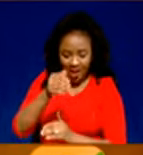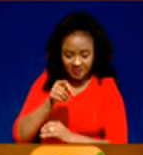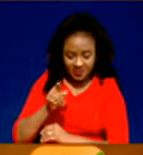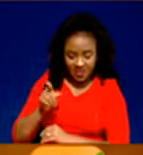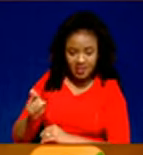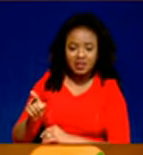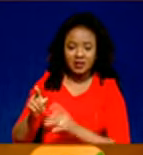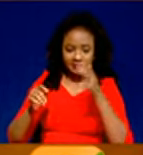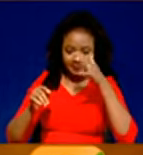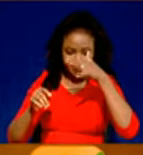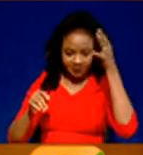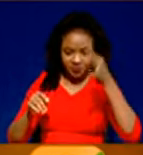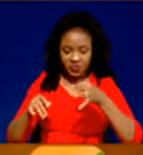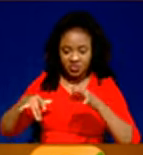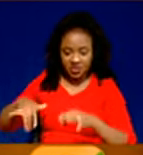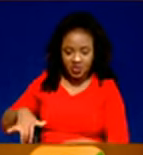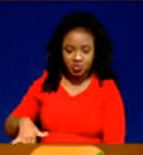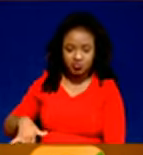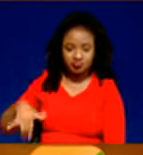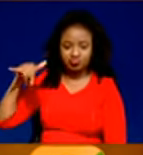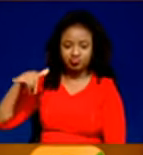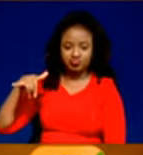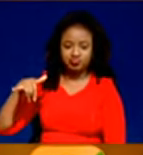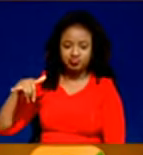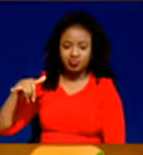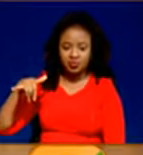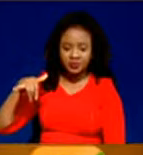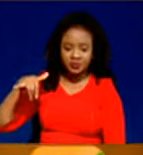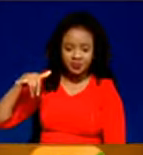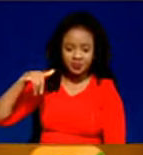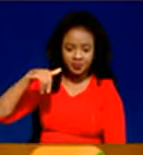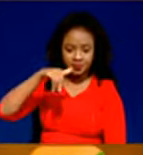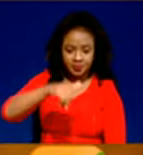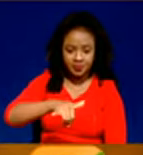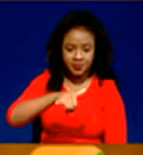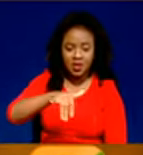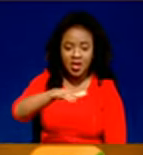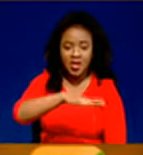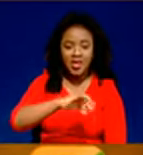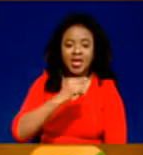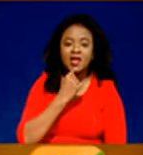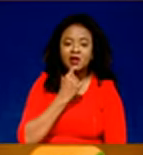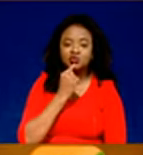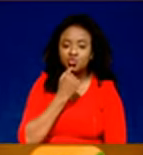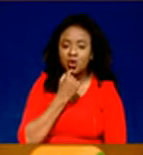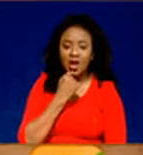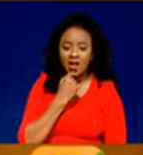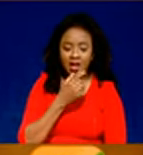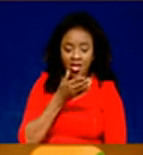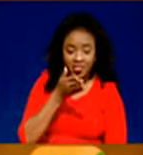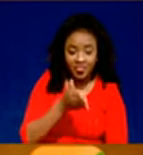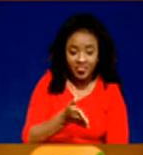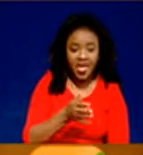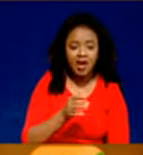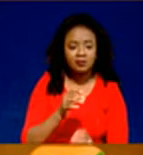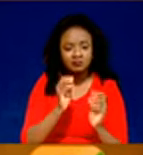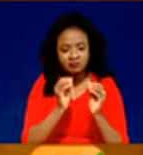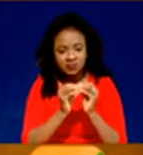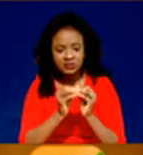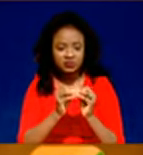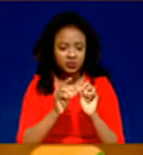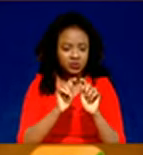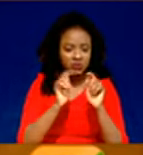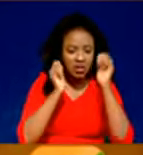proceeded to the Kainuk Forward Operating Base in the Turkana County, where he addressed